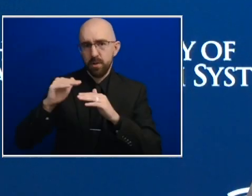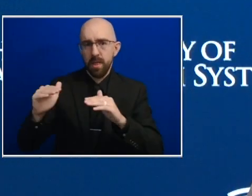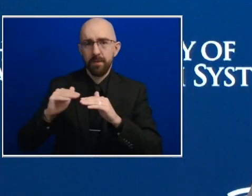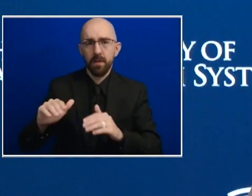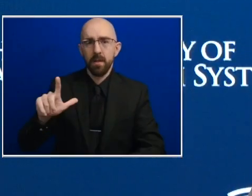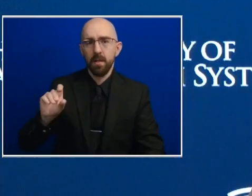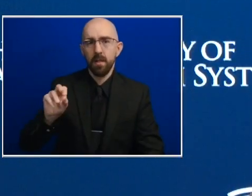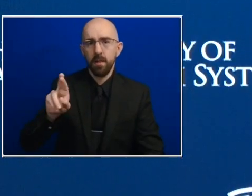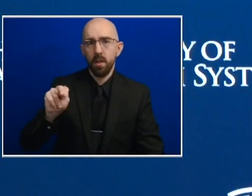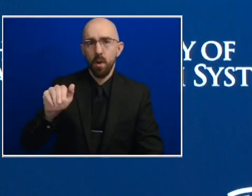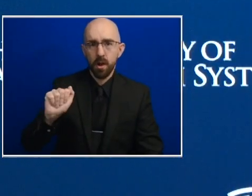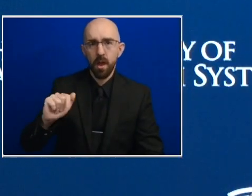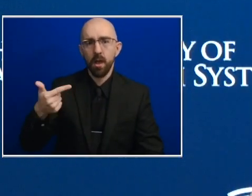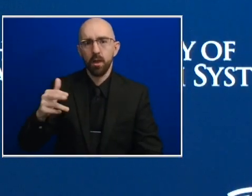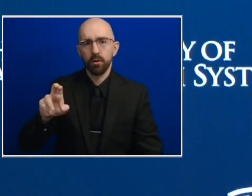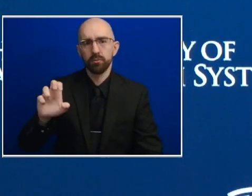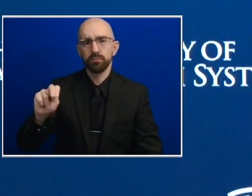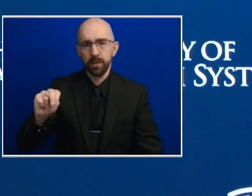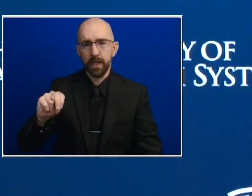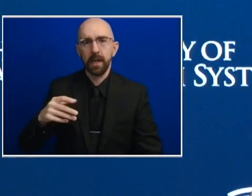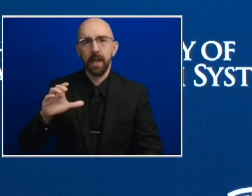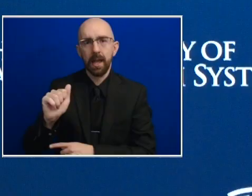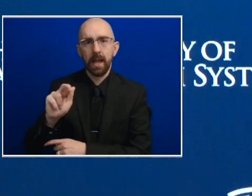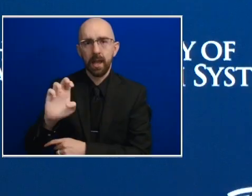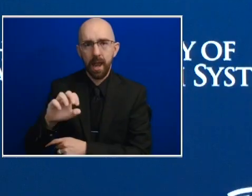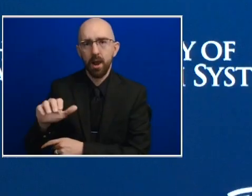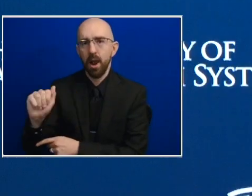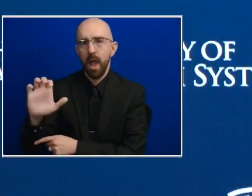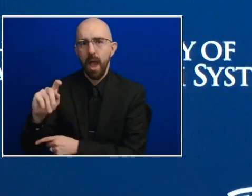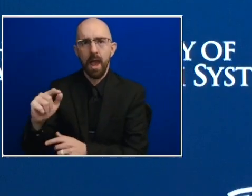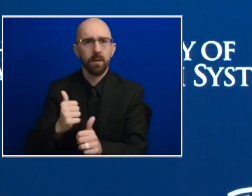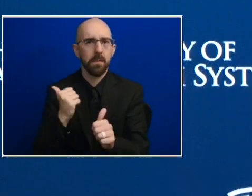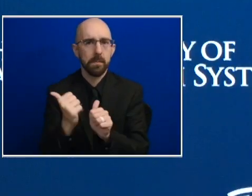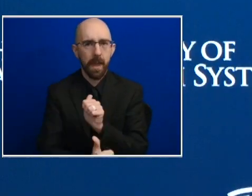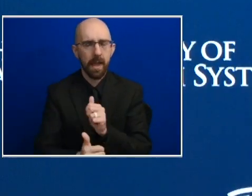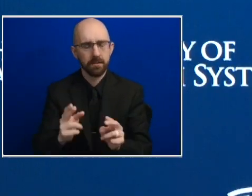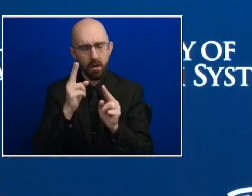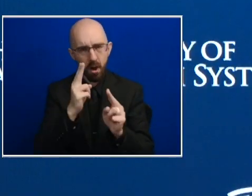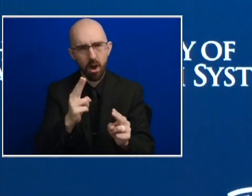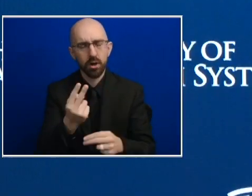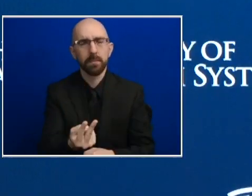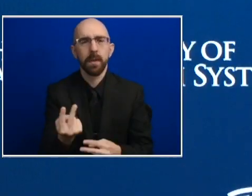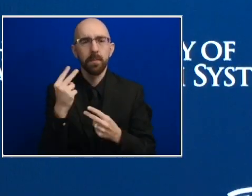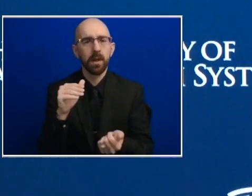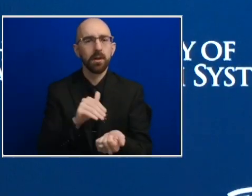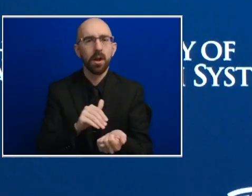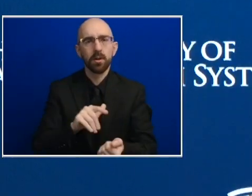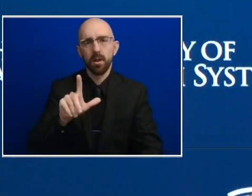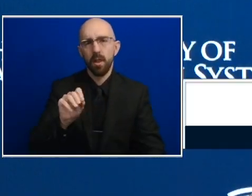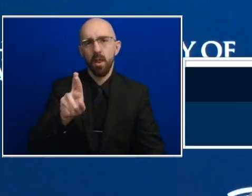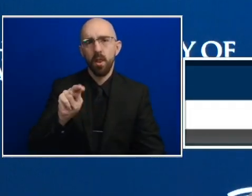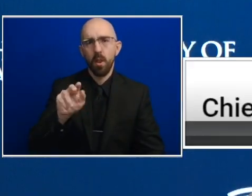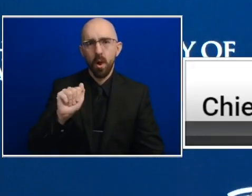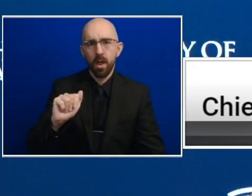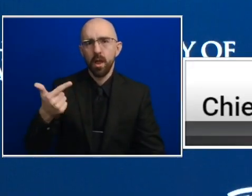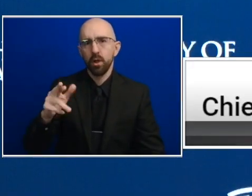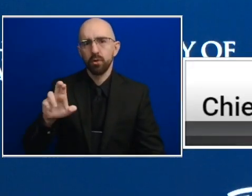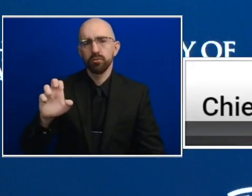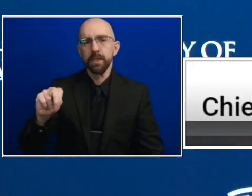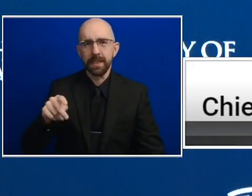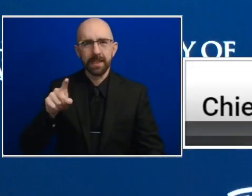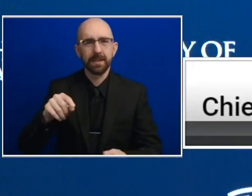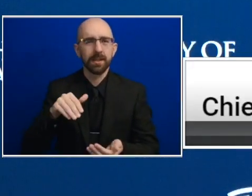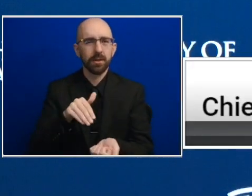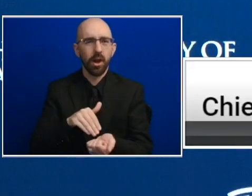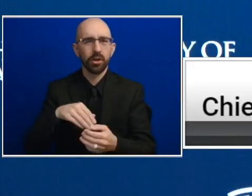Care Act was passed, which was in honor and memory of Dr. Lorna Breen, who was an ER physician in New York on the front